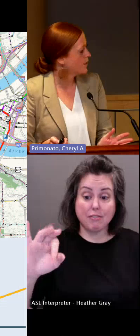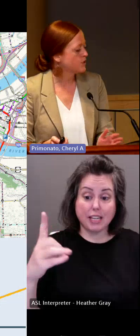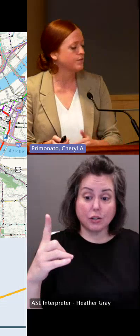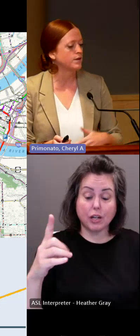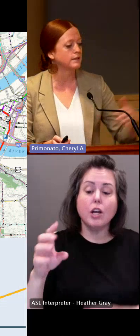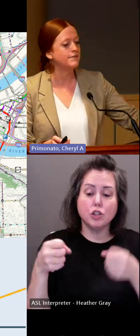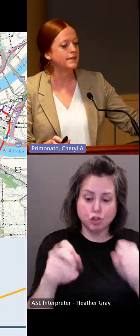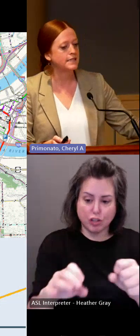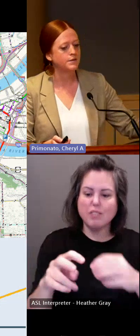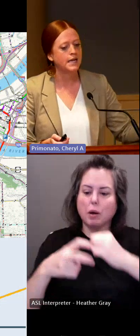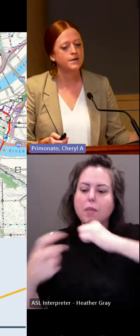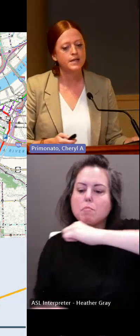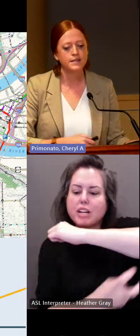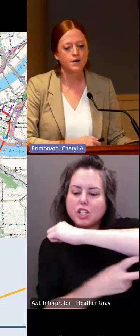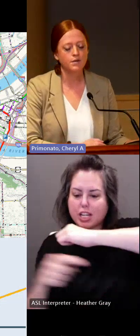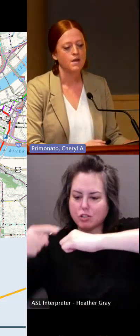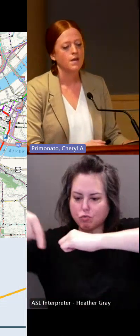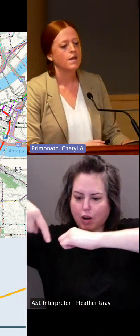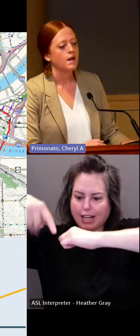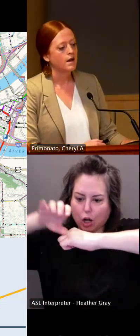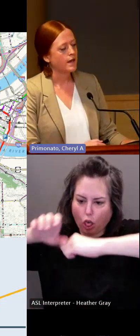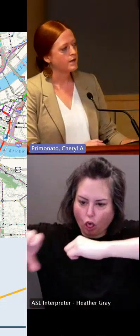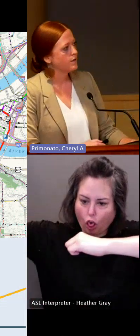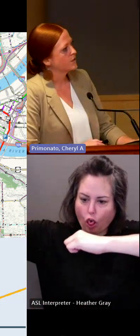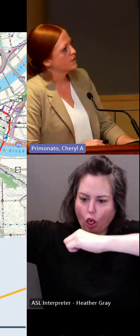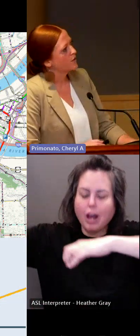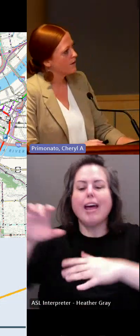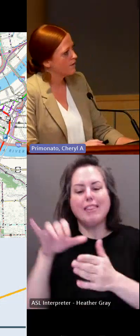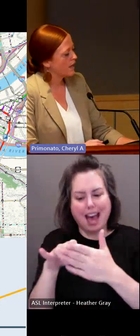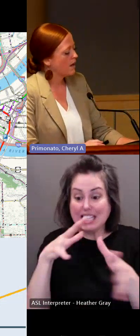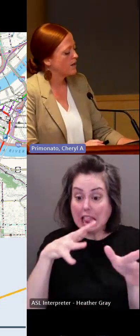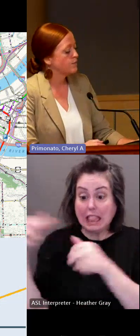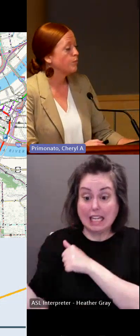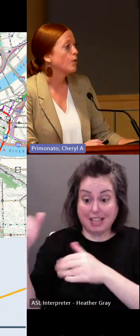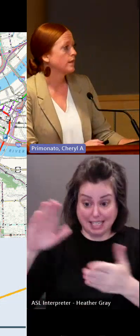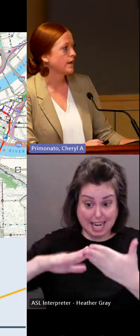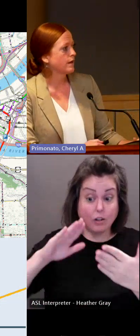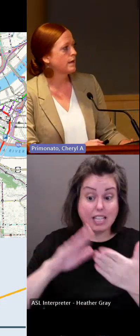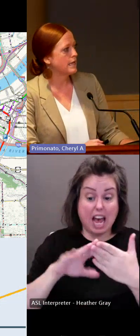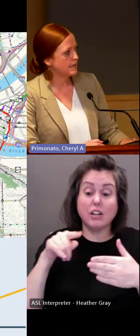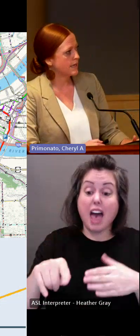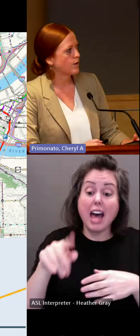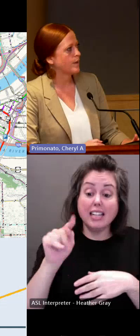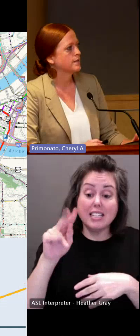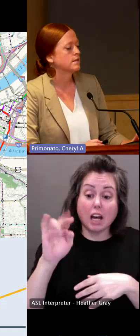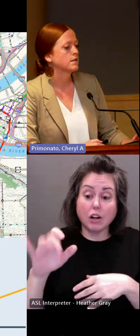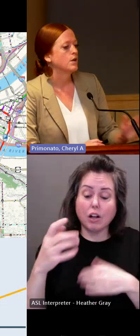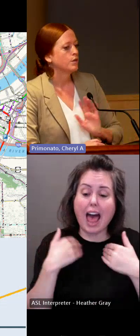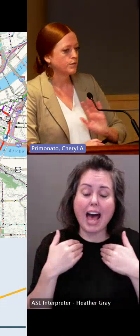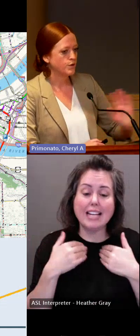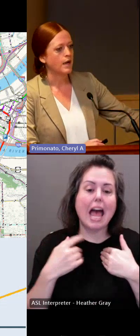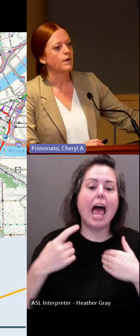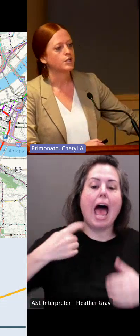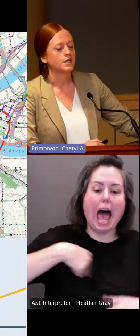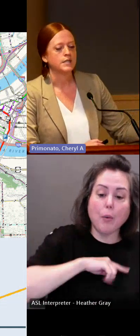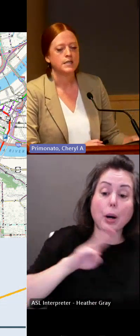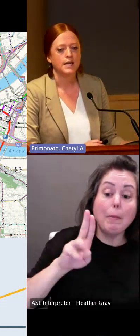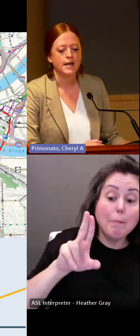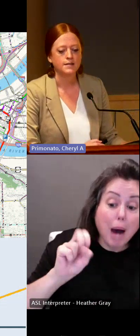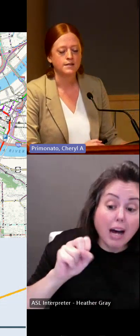Smithfield Street Bridge. If you're leaving downtown headed south, there's a tunnel there that carries both light rail and our buses through